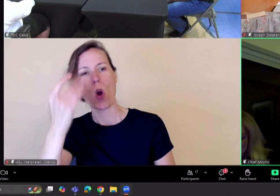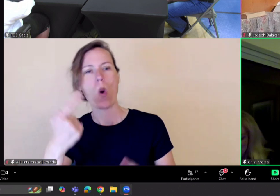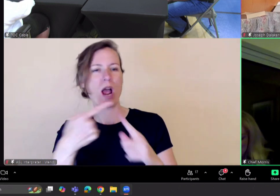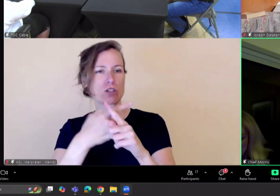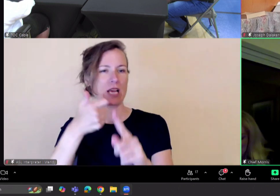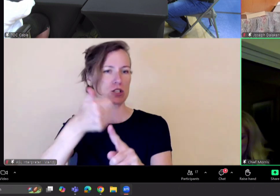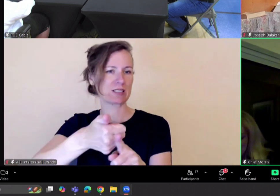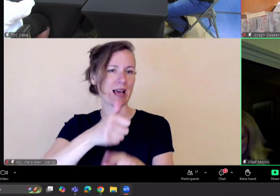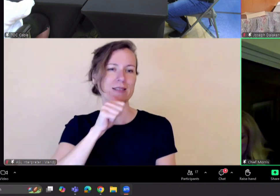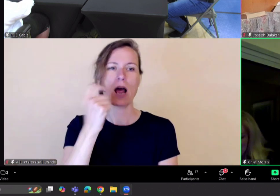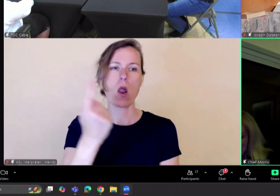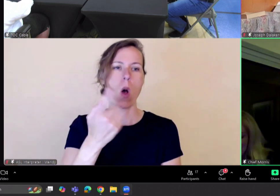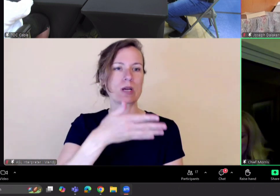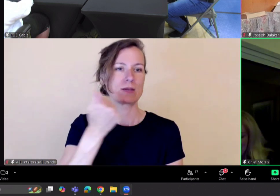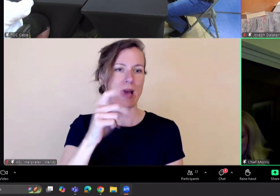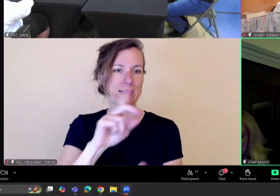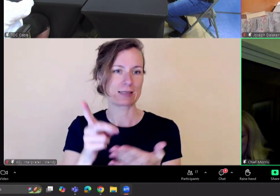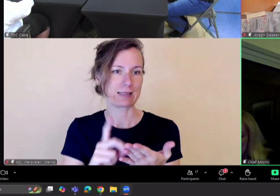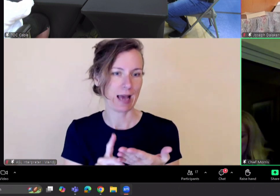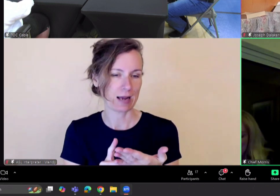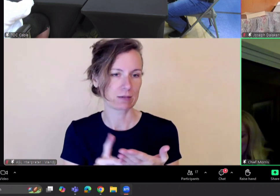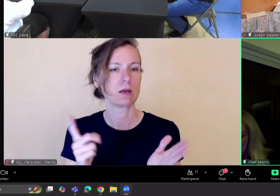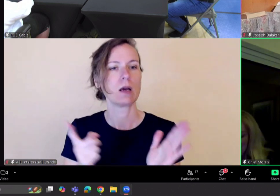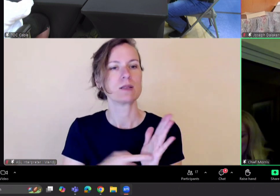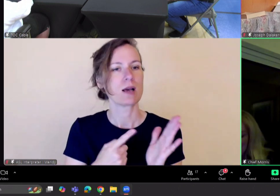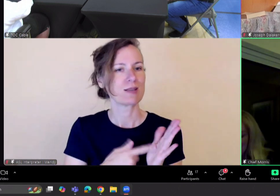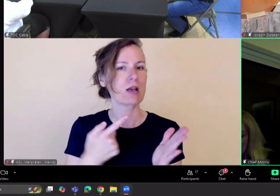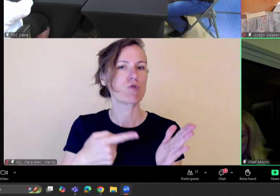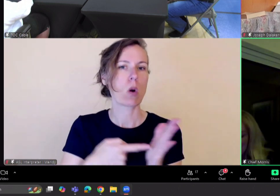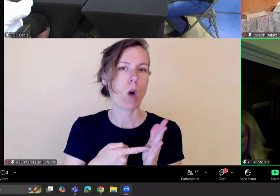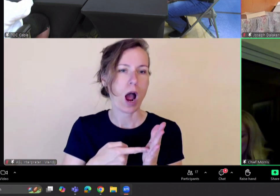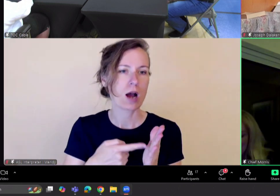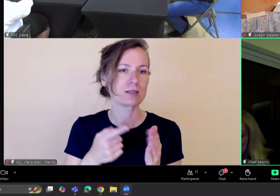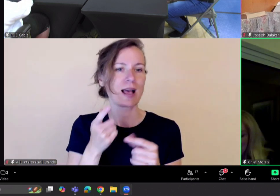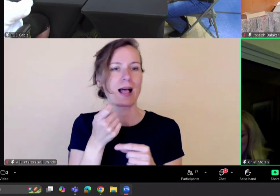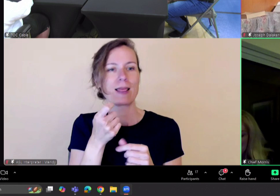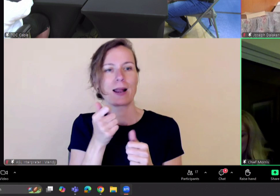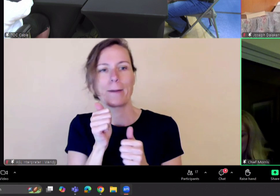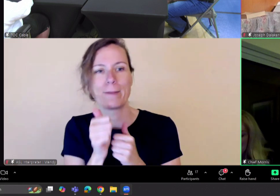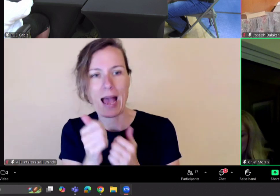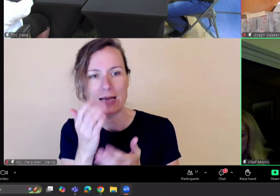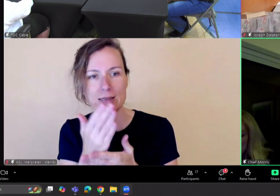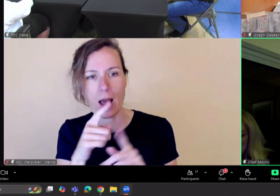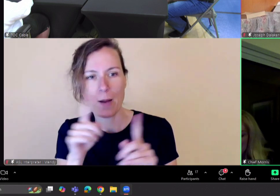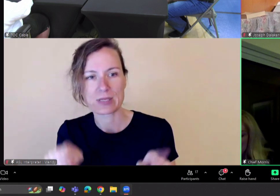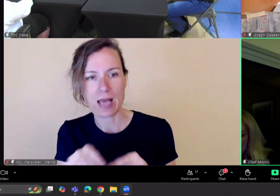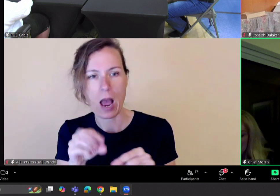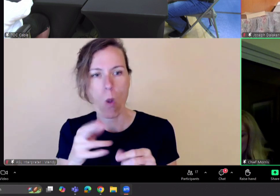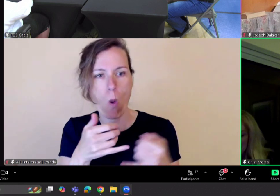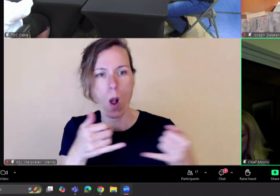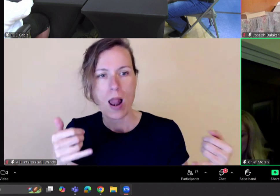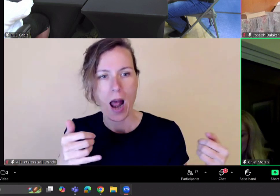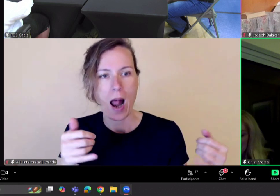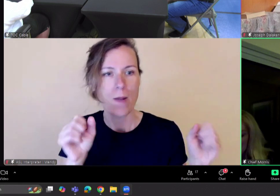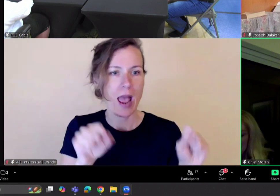that sometimes it requires going past the stop sign or the stop line in order to be able to